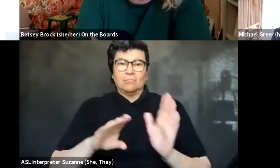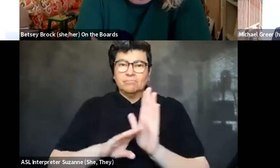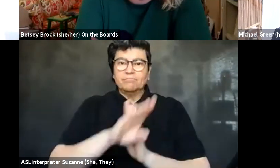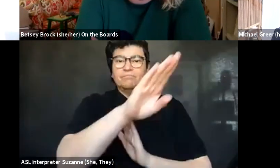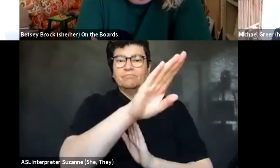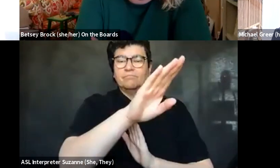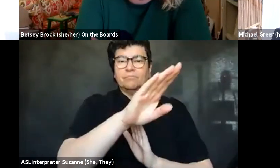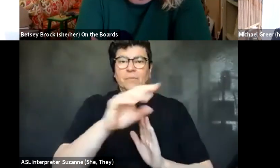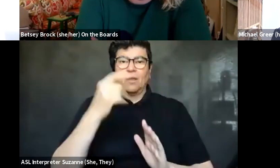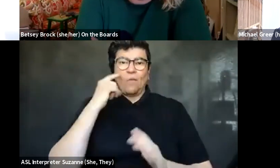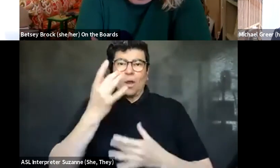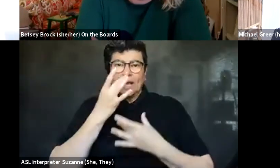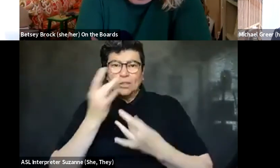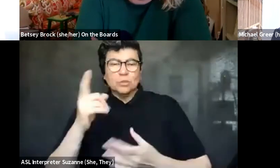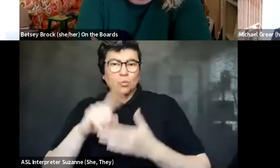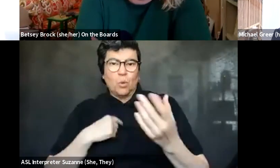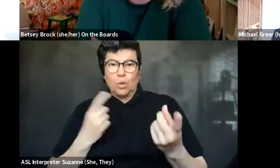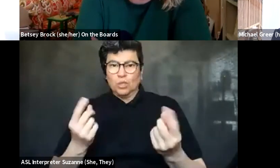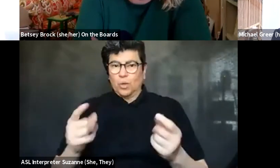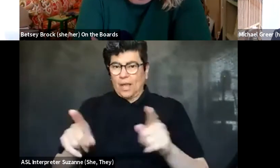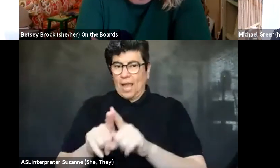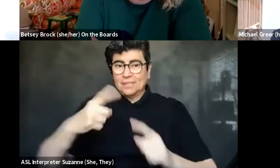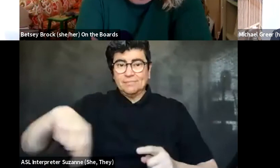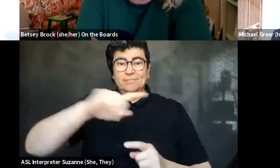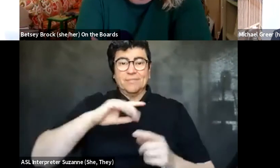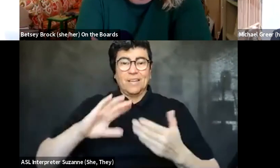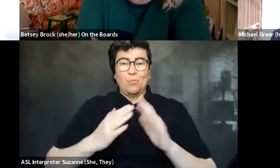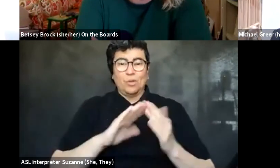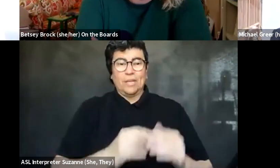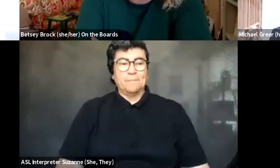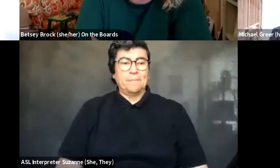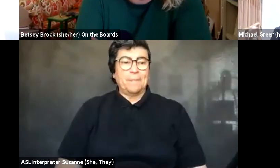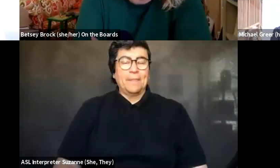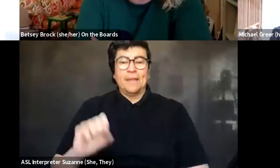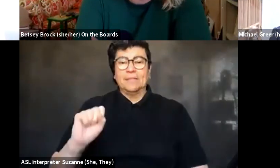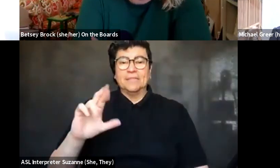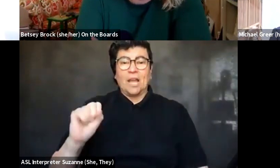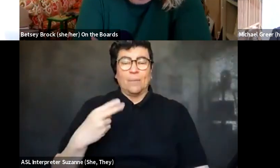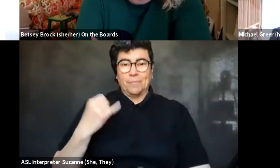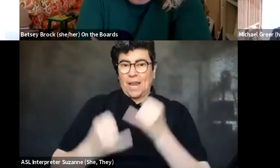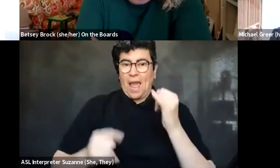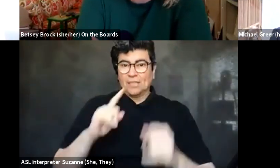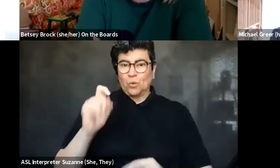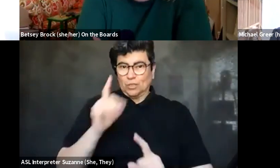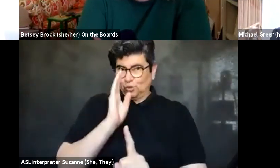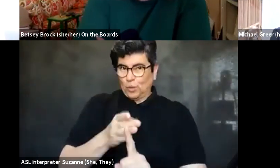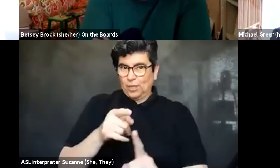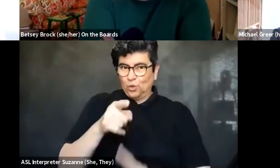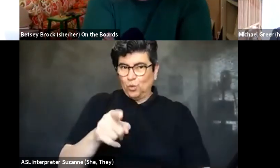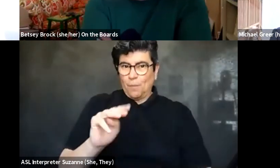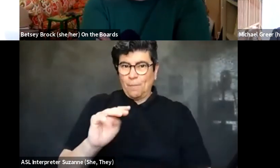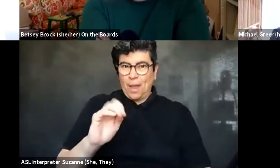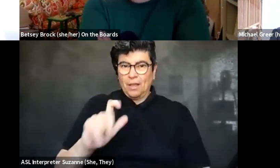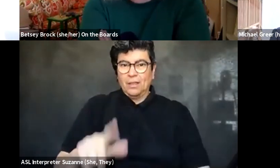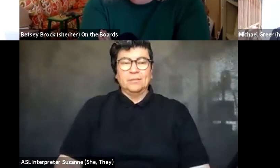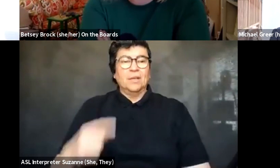in interest in what we're doing as a community. Well, and then last question, I'll go straight to you, Michael.